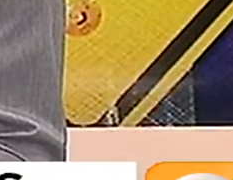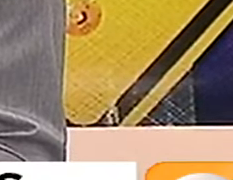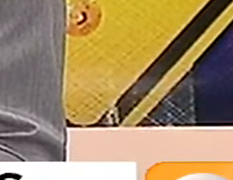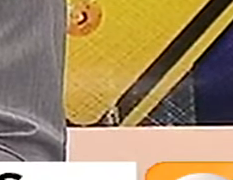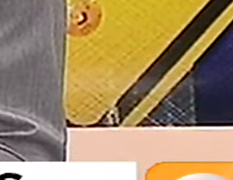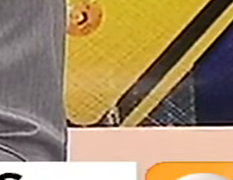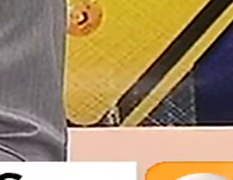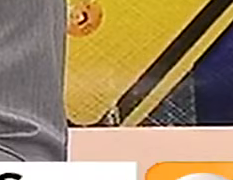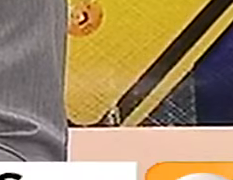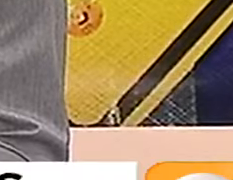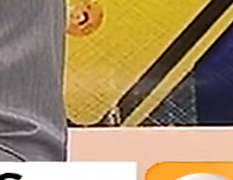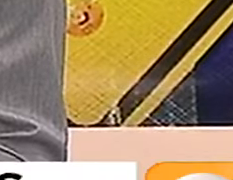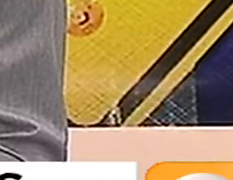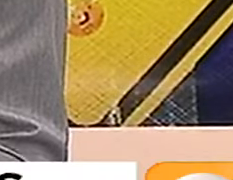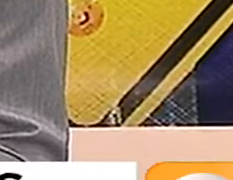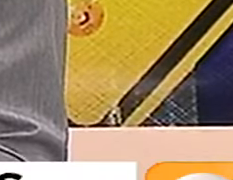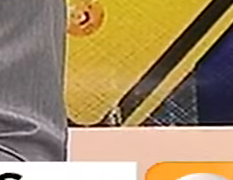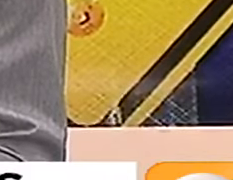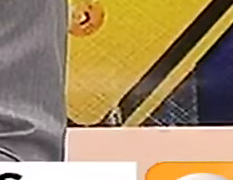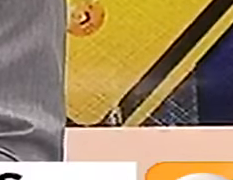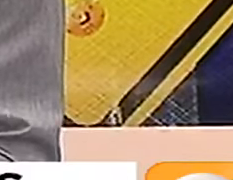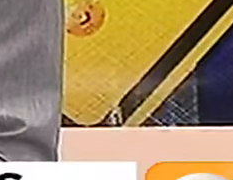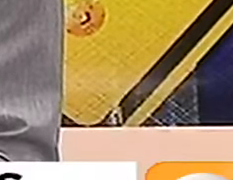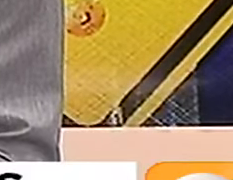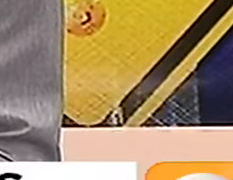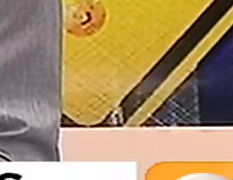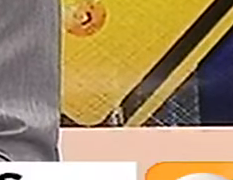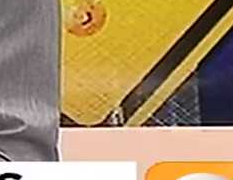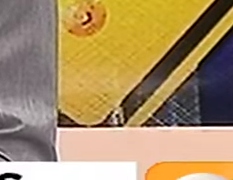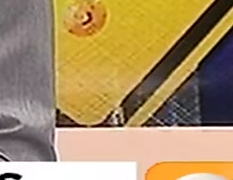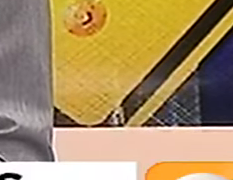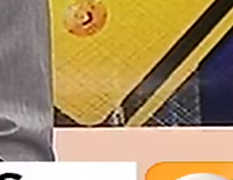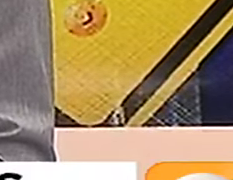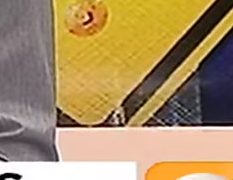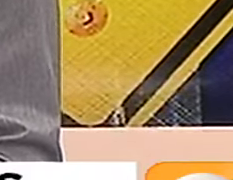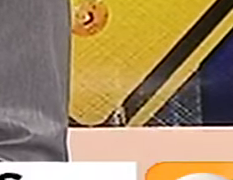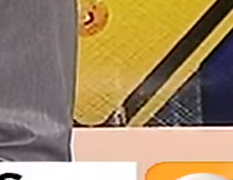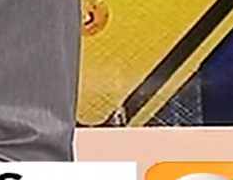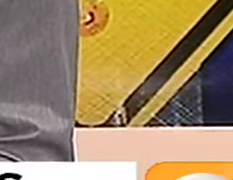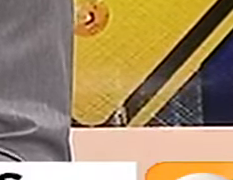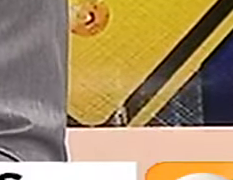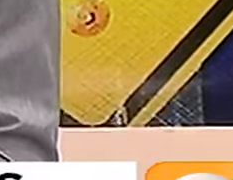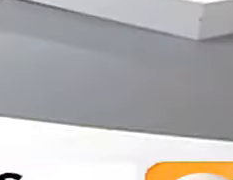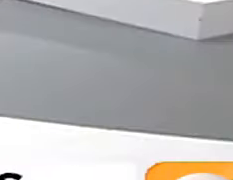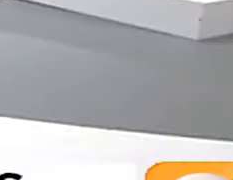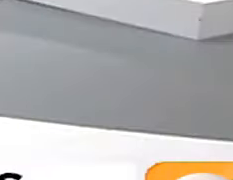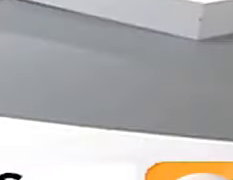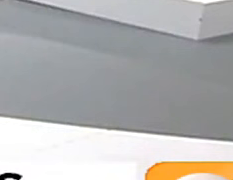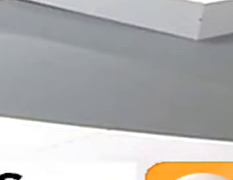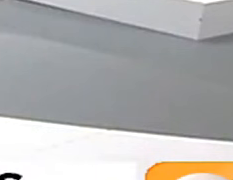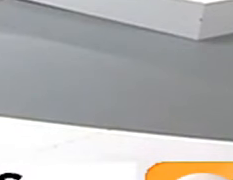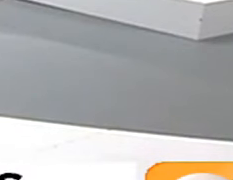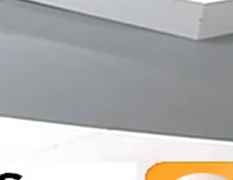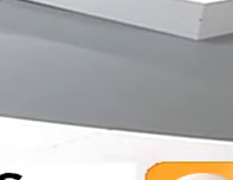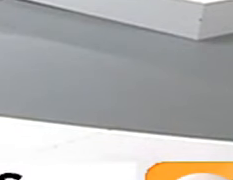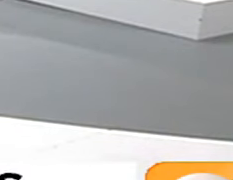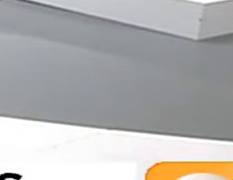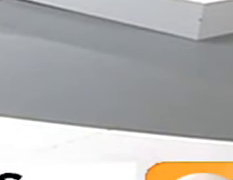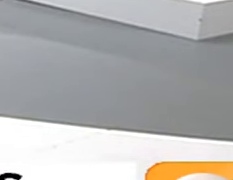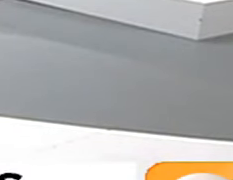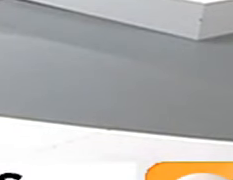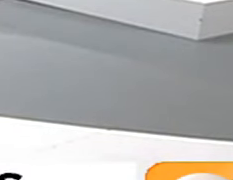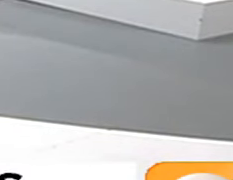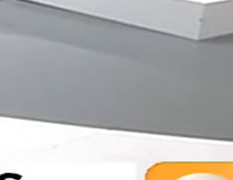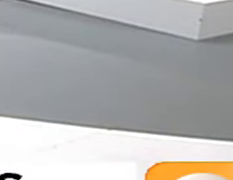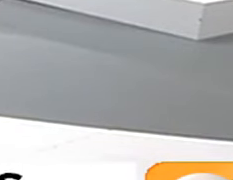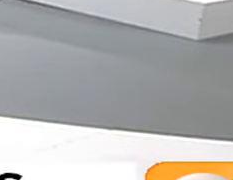say Nikona Moja. In fact, I have a magazine. So it looks like he's also in that space where on the one